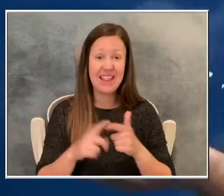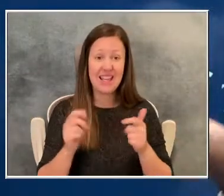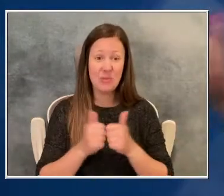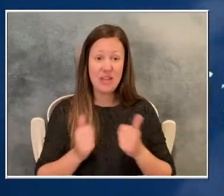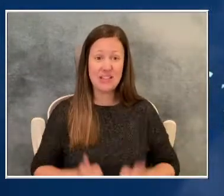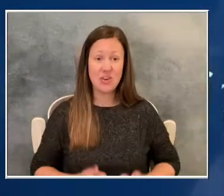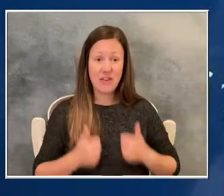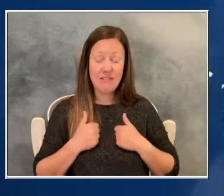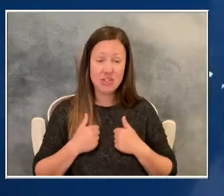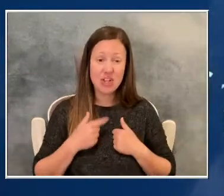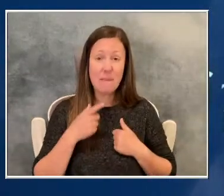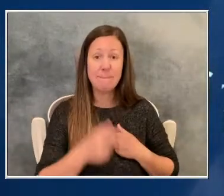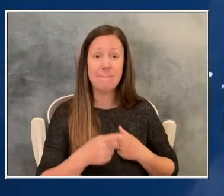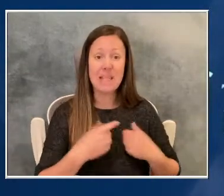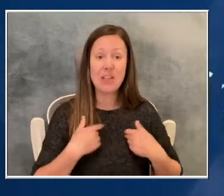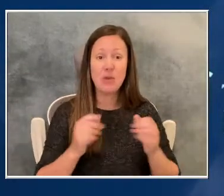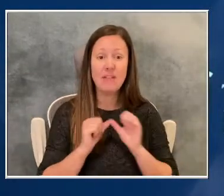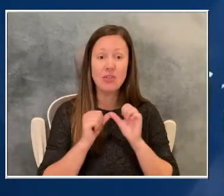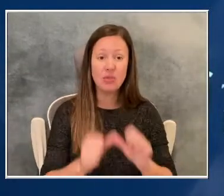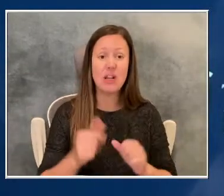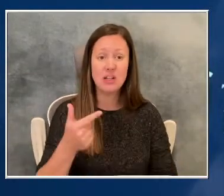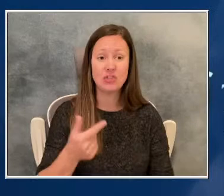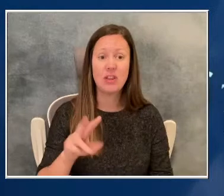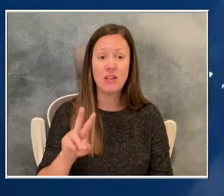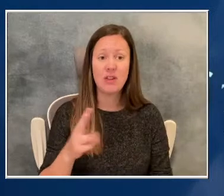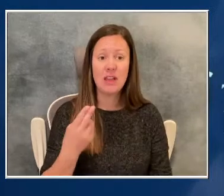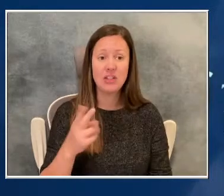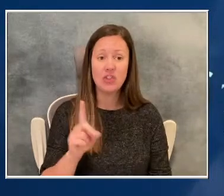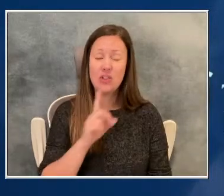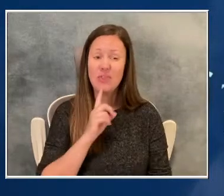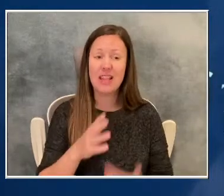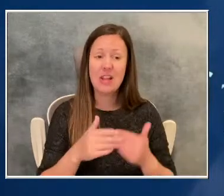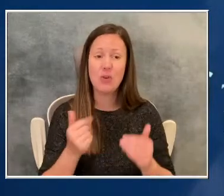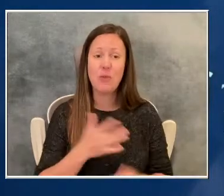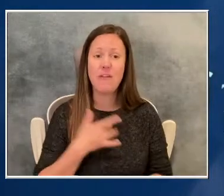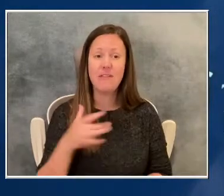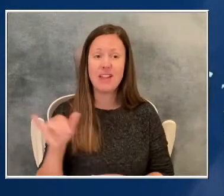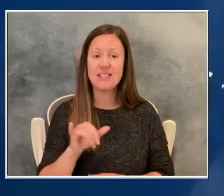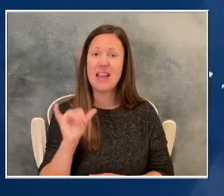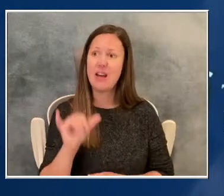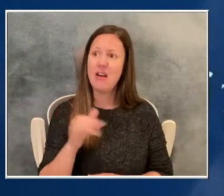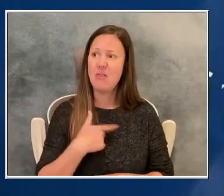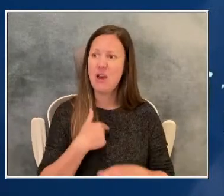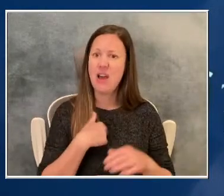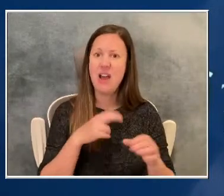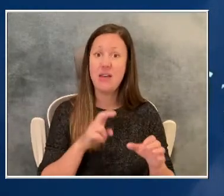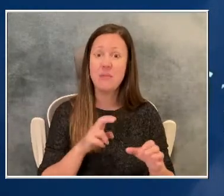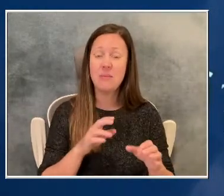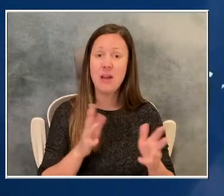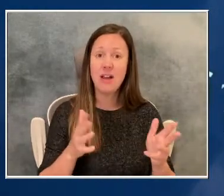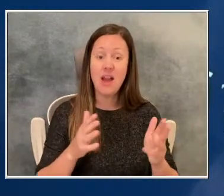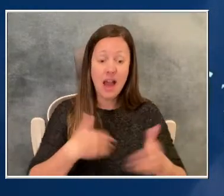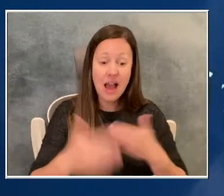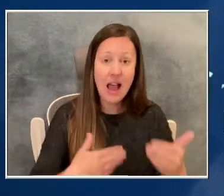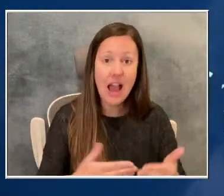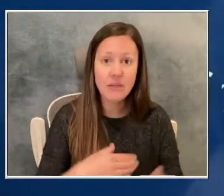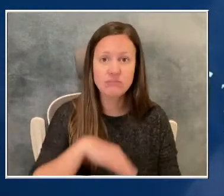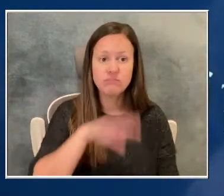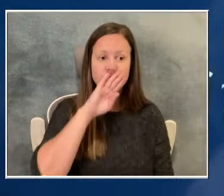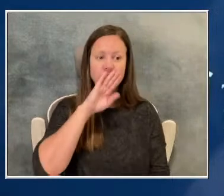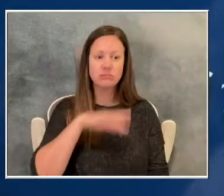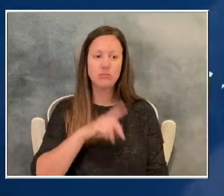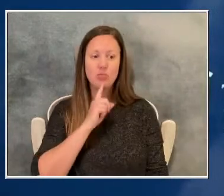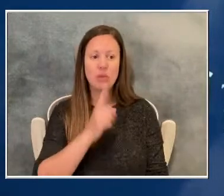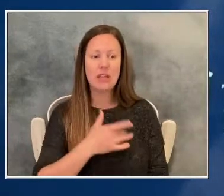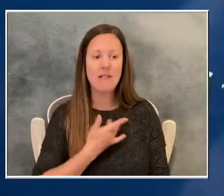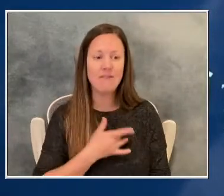something like chronic graft versus host disease, which almost feels like a setback. It feels very psychologically like, I crossed the